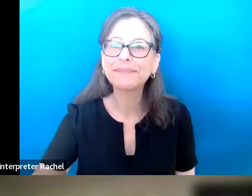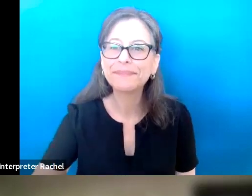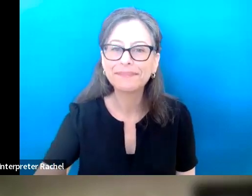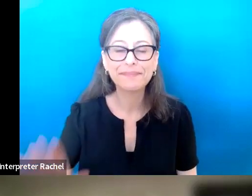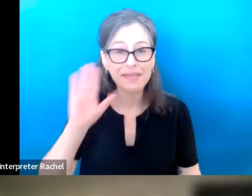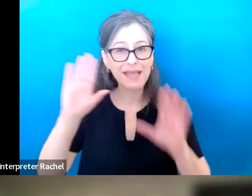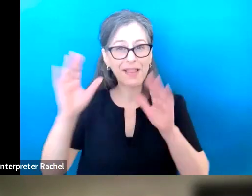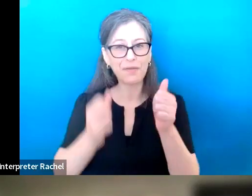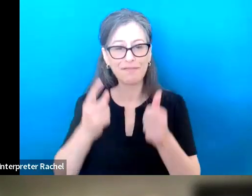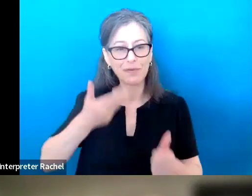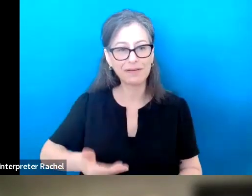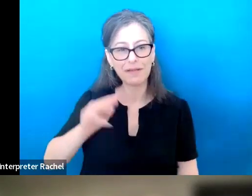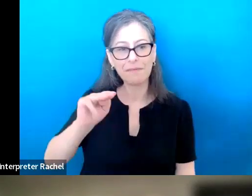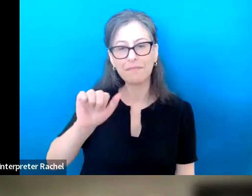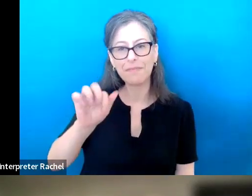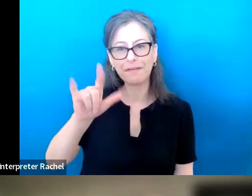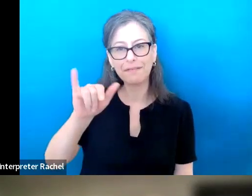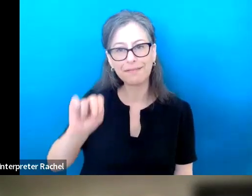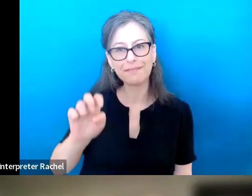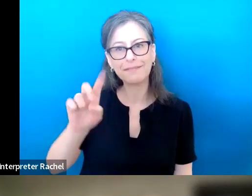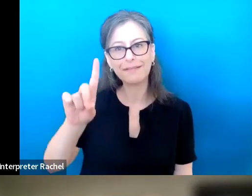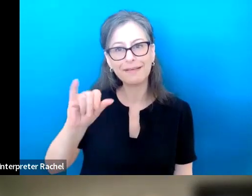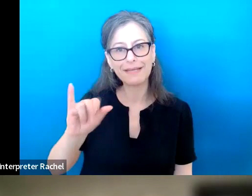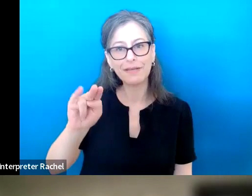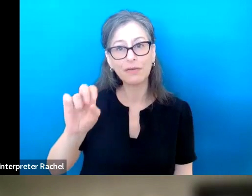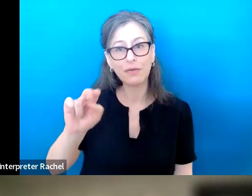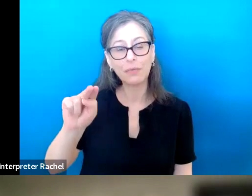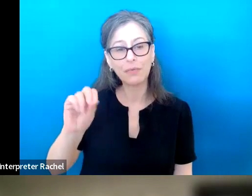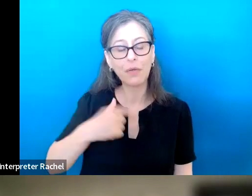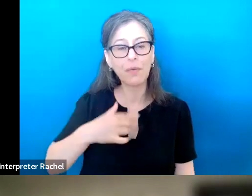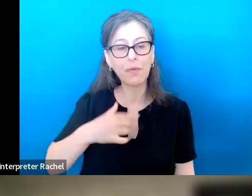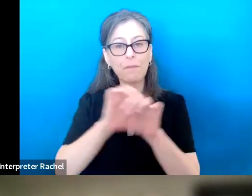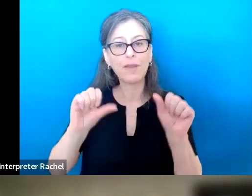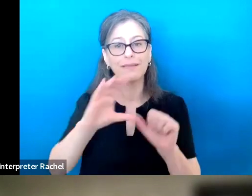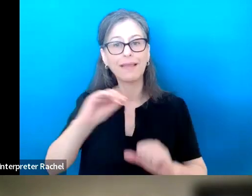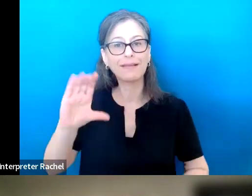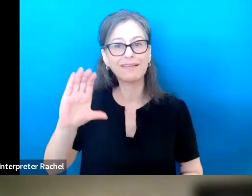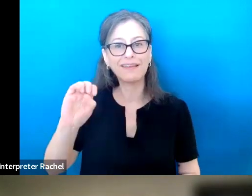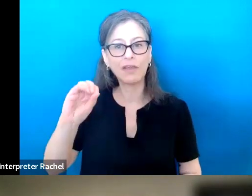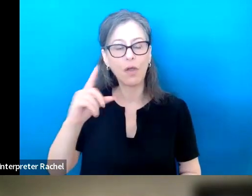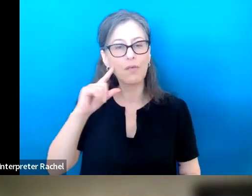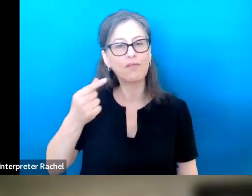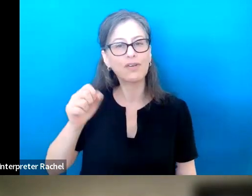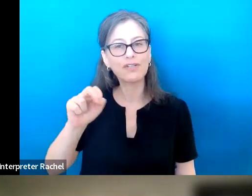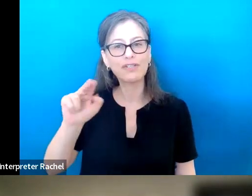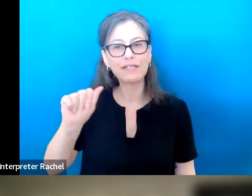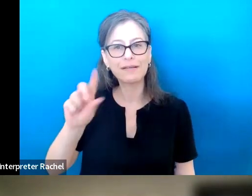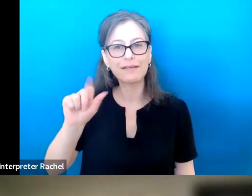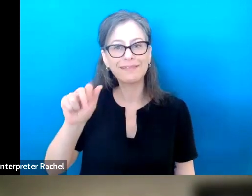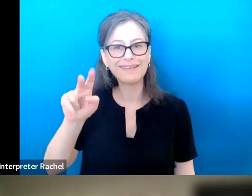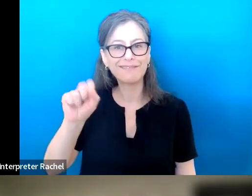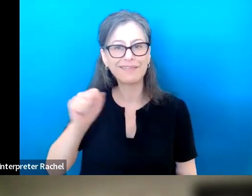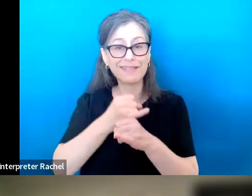Greetings, everyone. I'm Madeline Di Nonno. I have the privilege of serving as the president and CEO of the Gina Davis Institute, and I would love